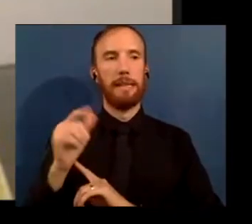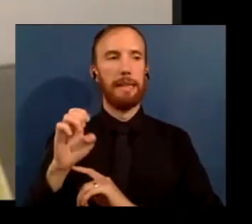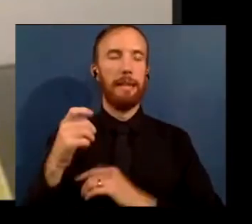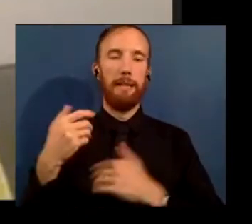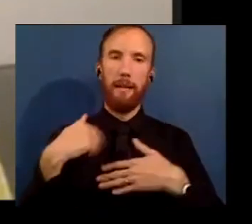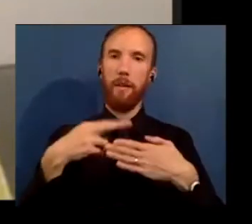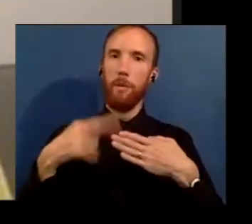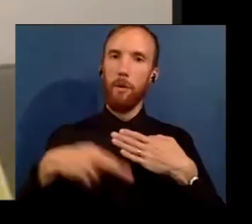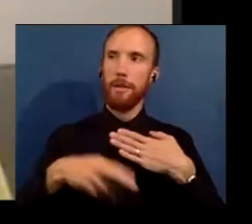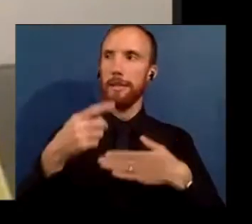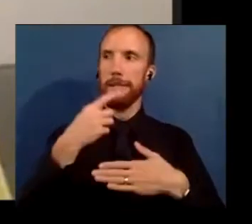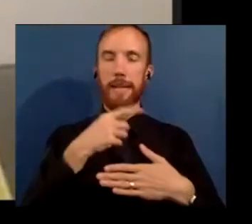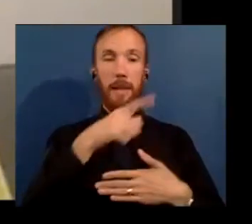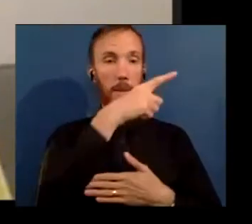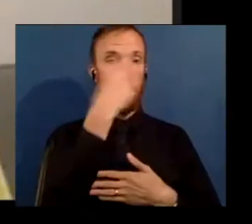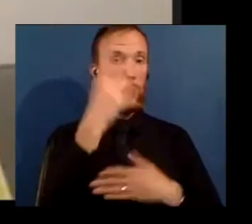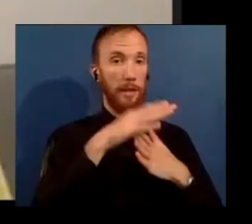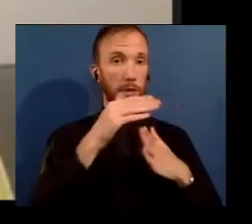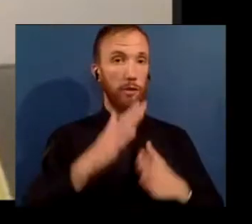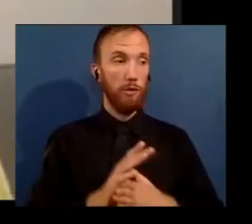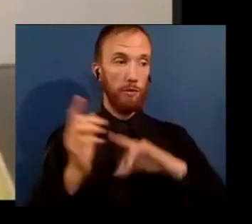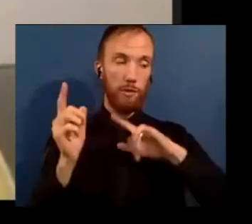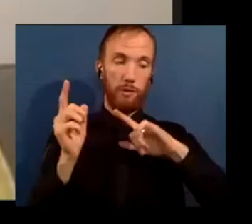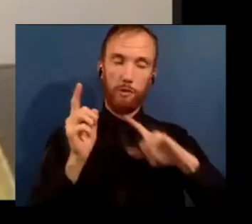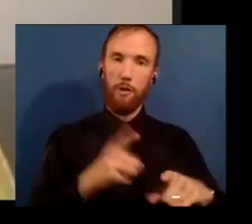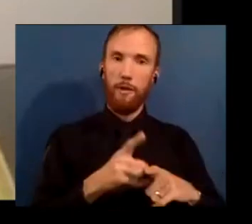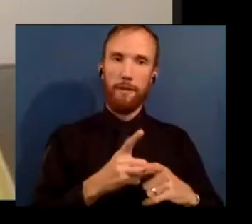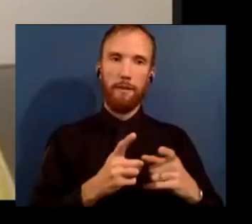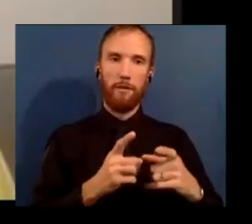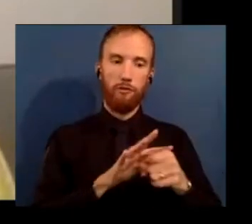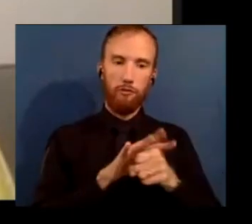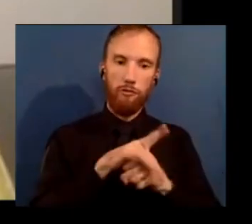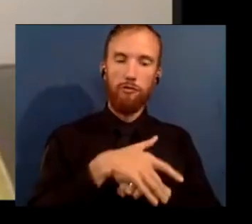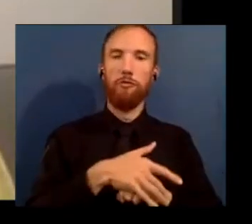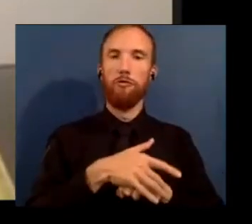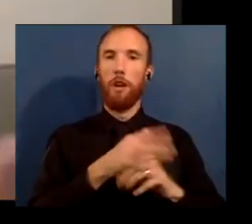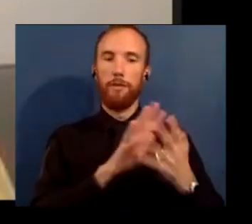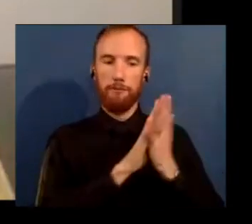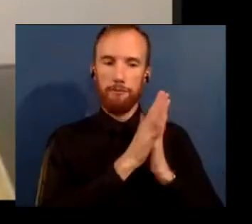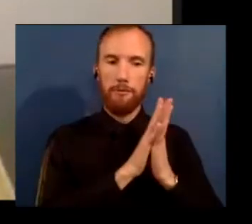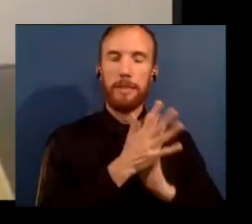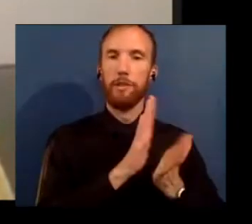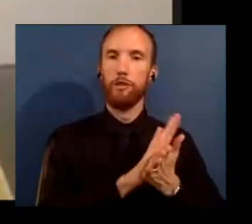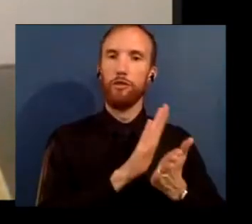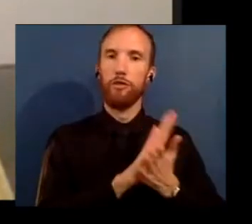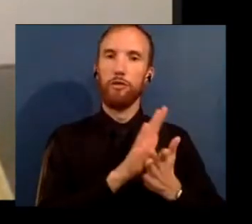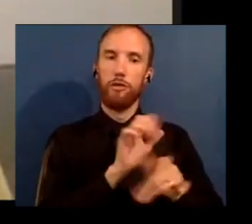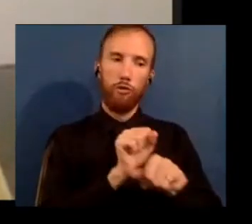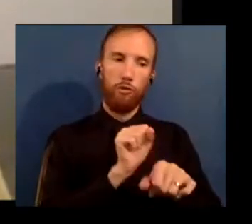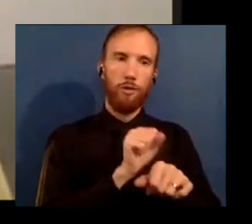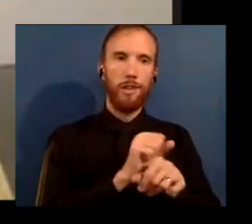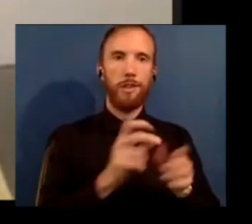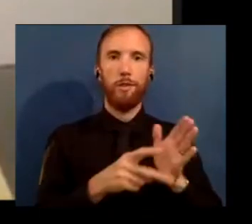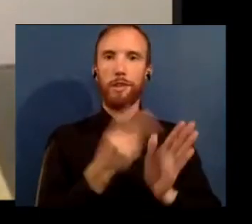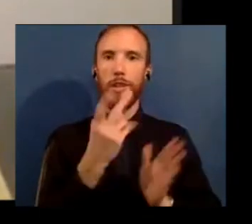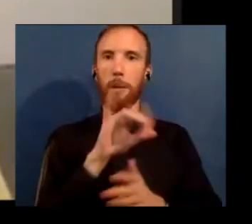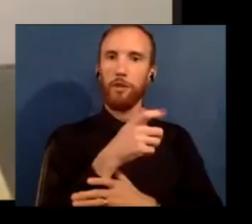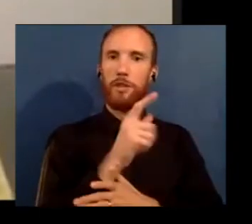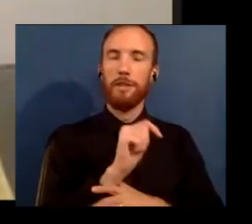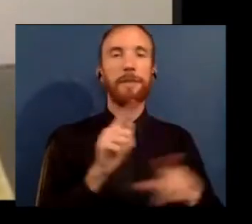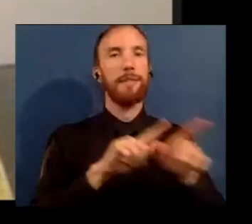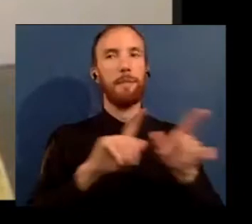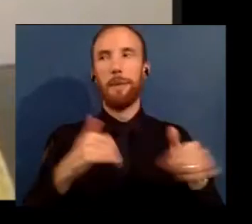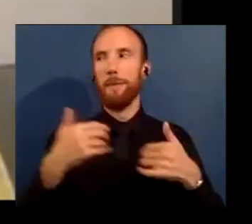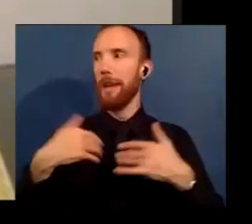that Black students attended overcrowded schools that were running on double shifts while there were open spaces in better resourced